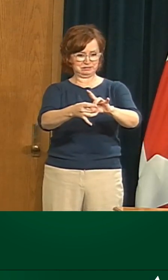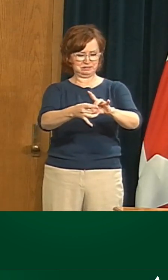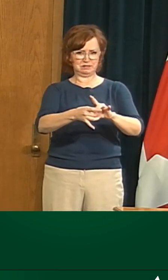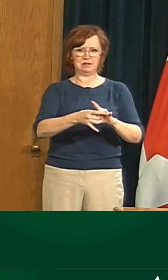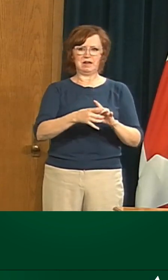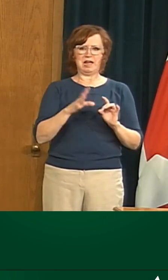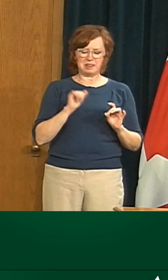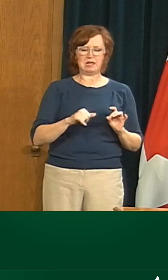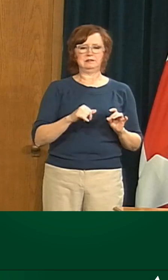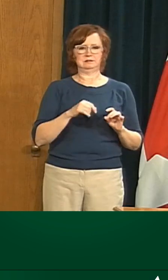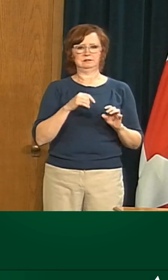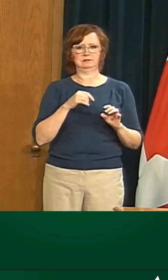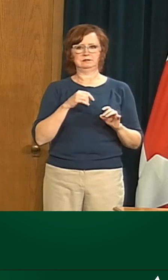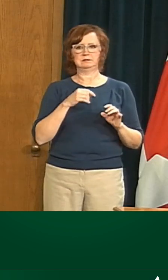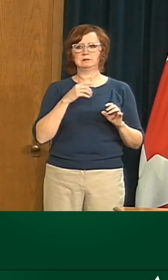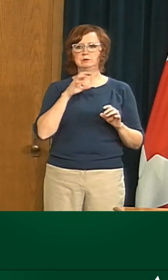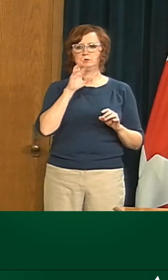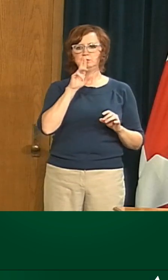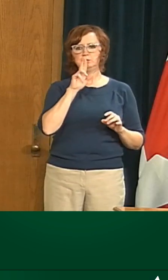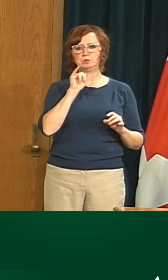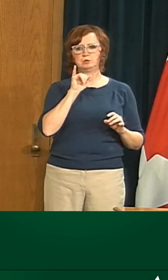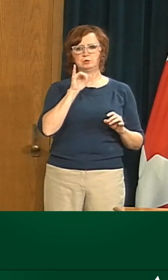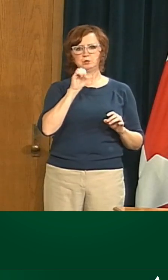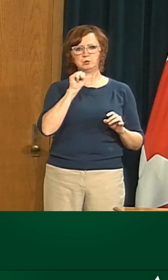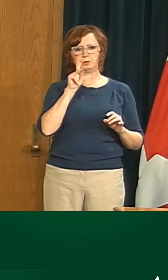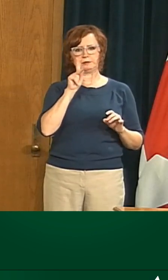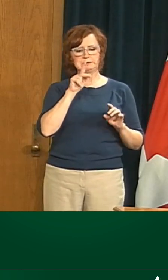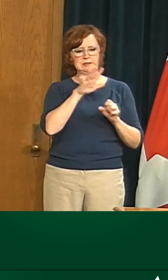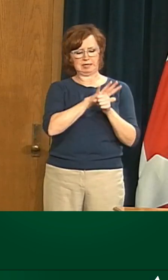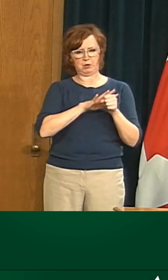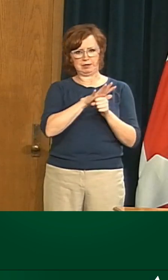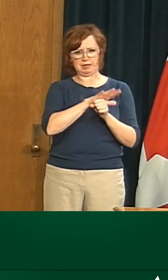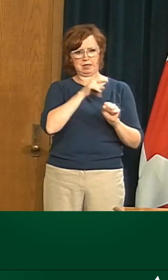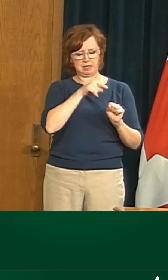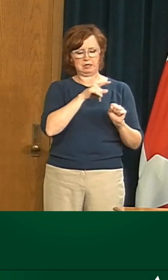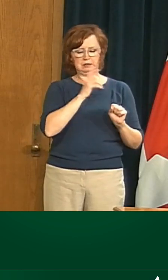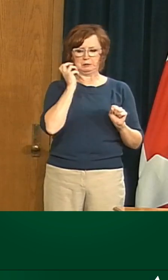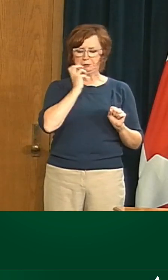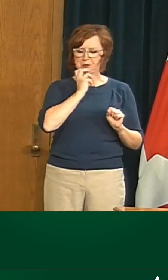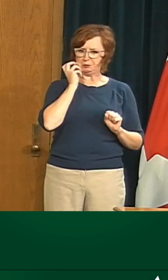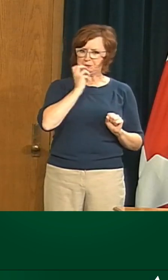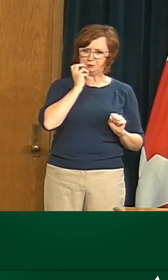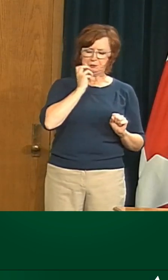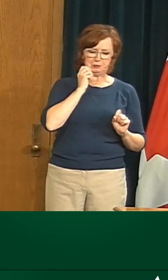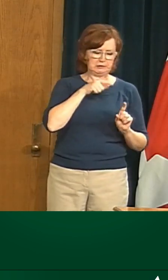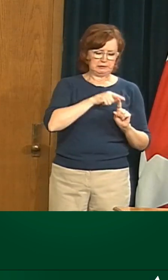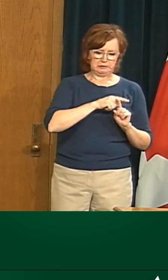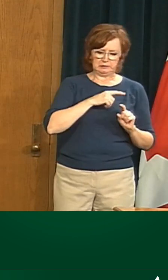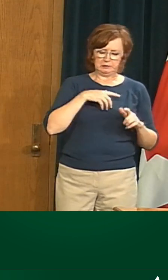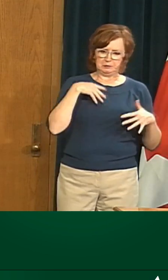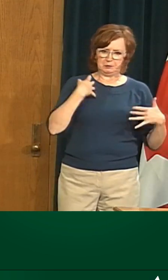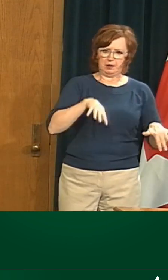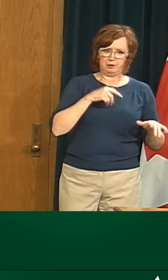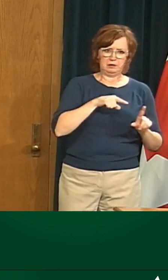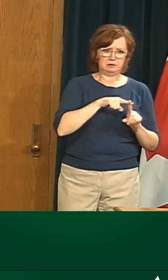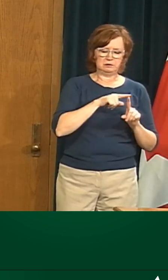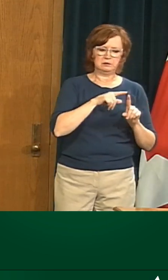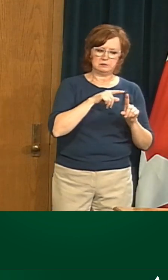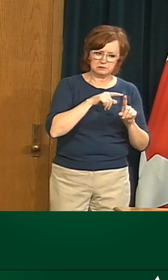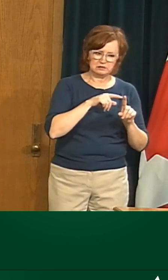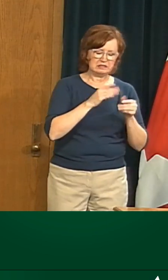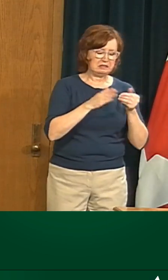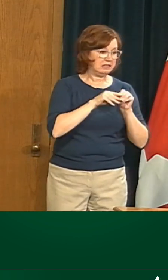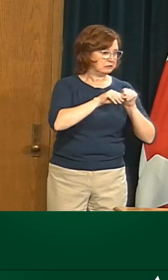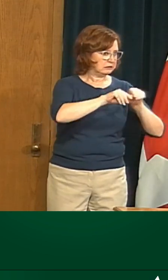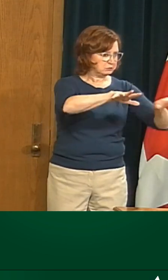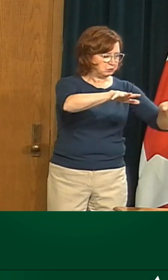at this point, that's why those are not being allowed. But we need to continue to learn